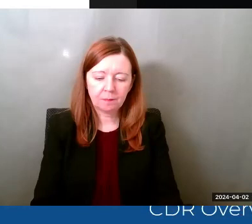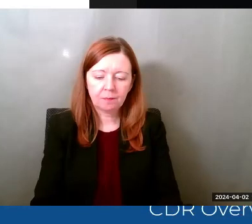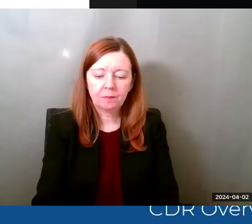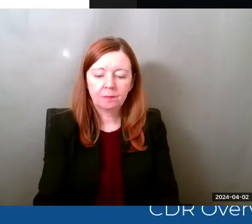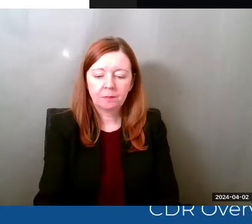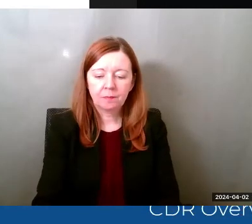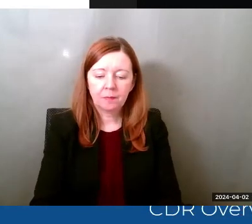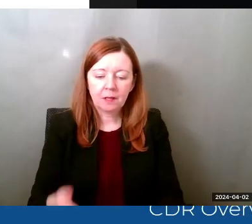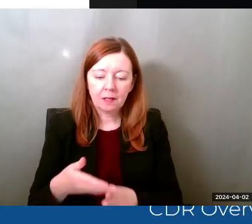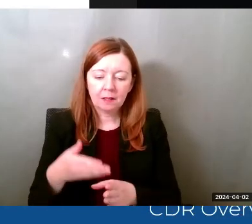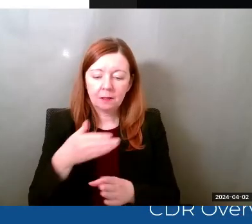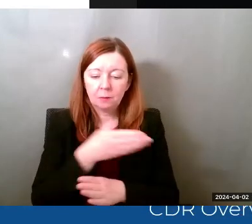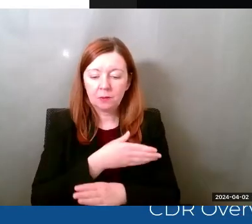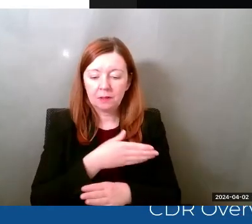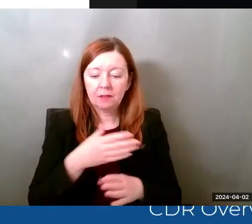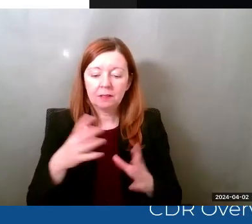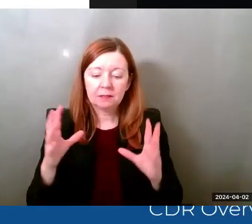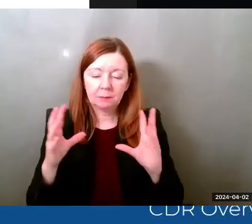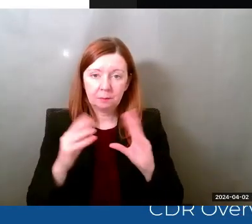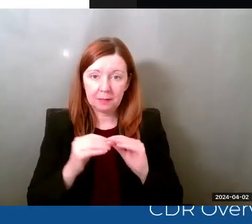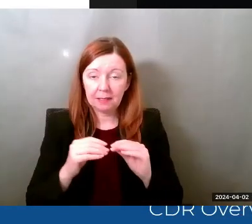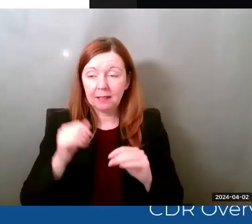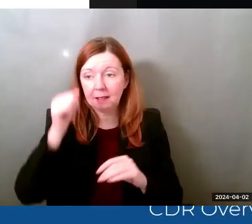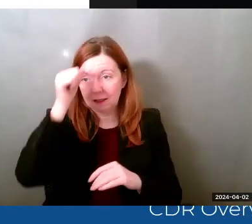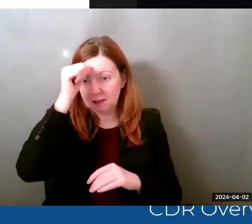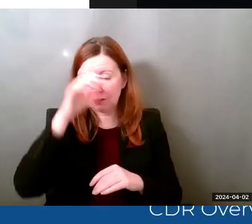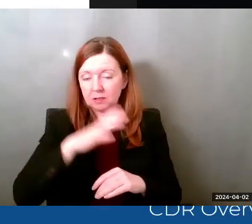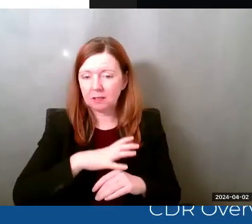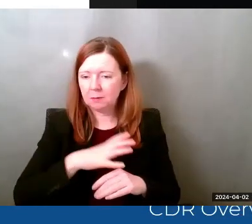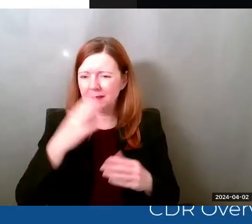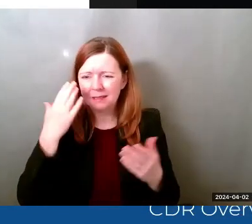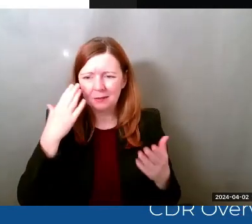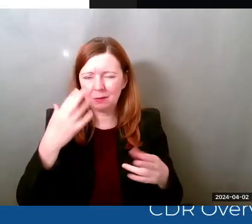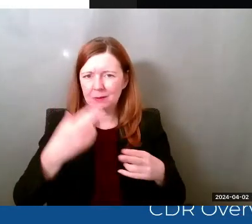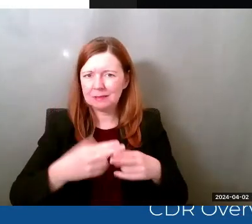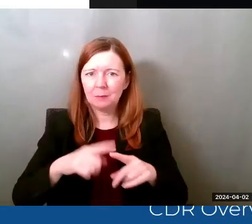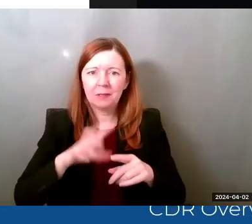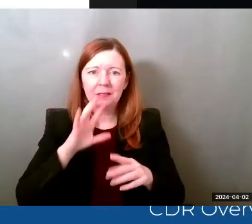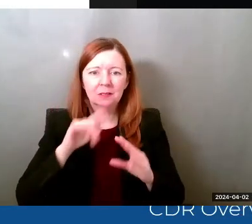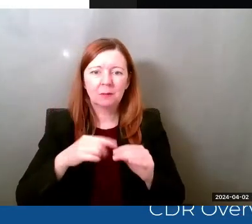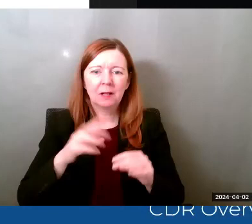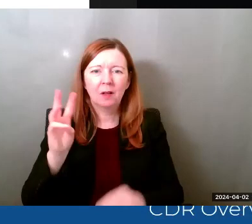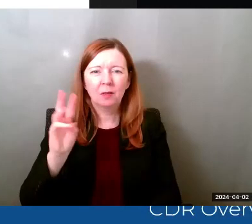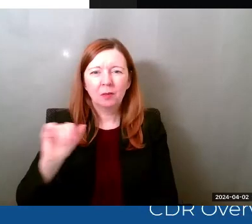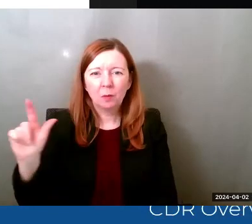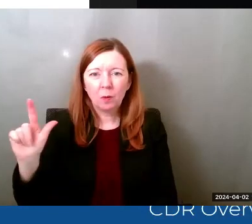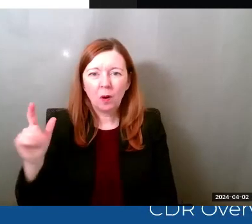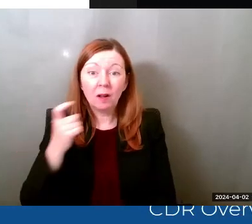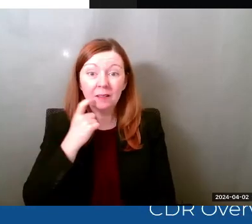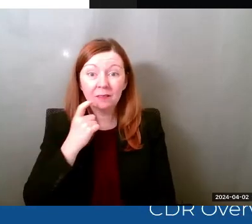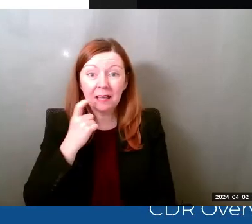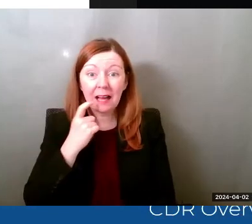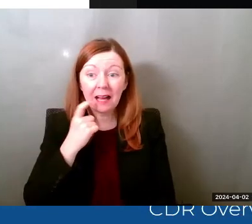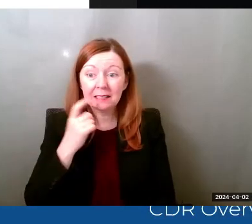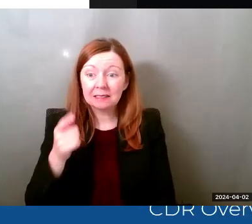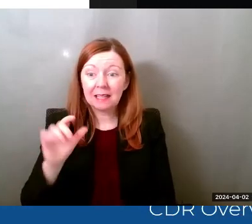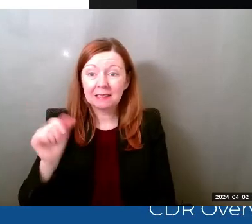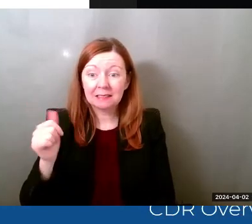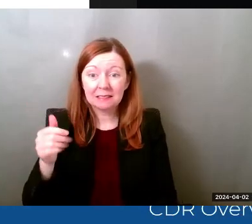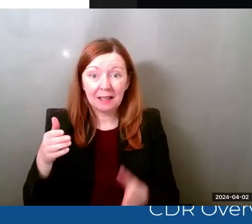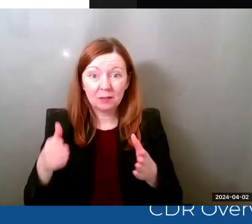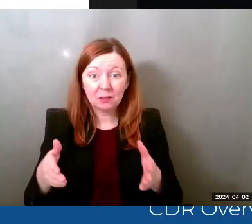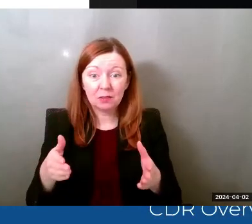previous meeting, a gentleman whom I don't remember his name, but he spoke about the wall of glass at the 10th Street